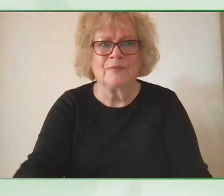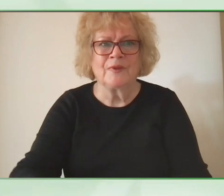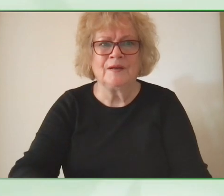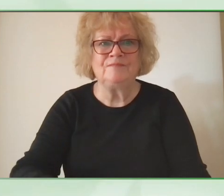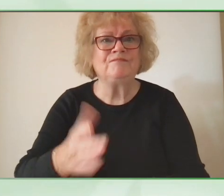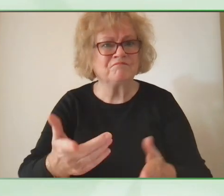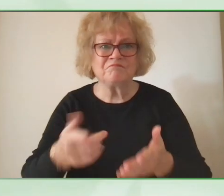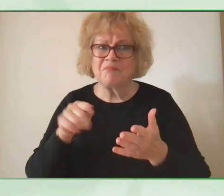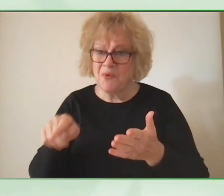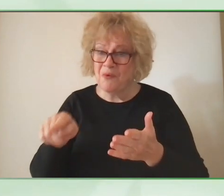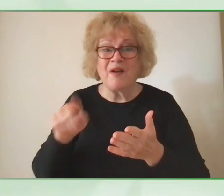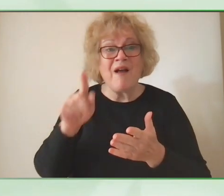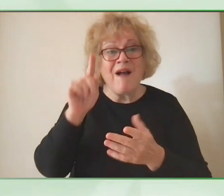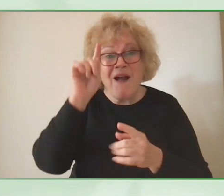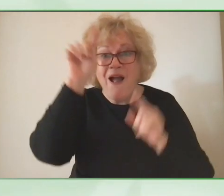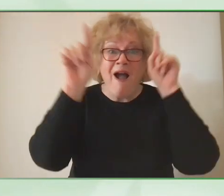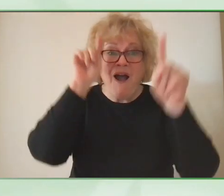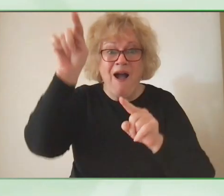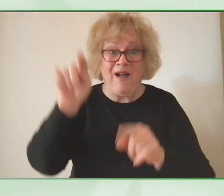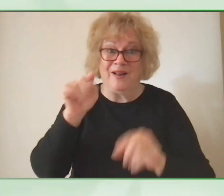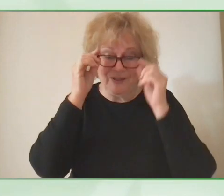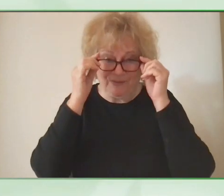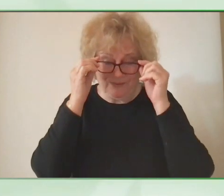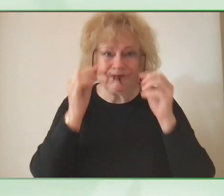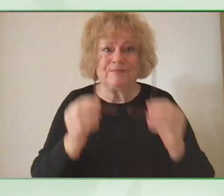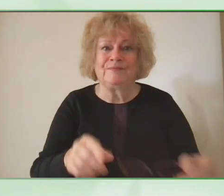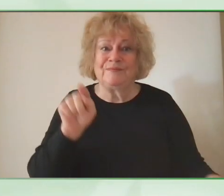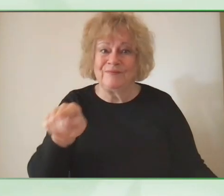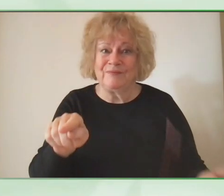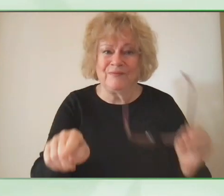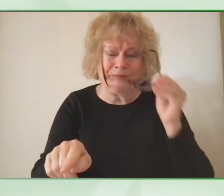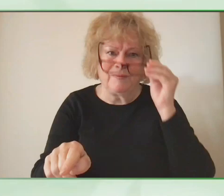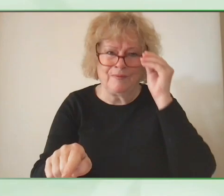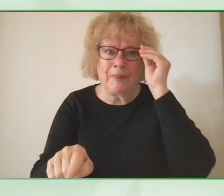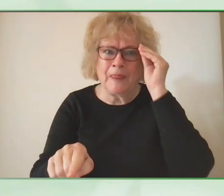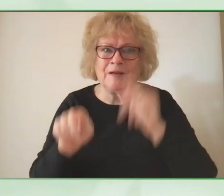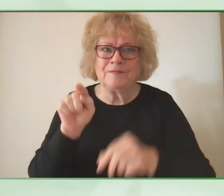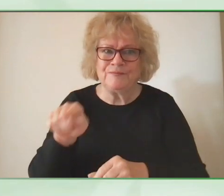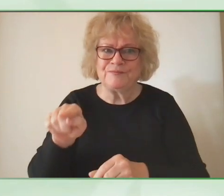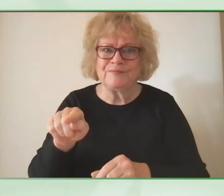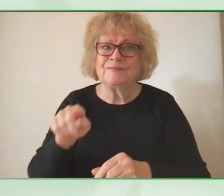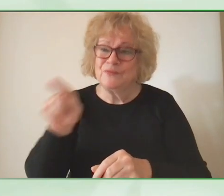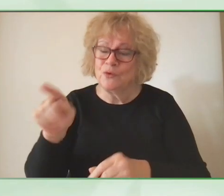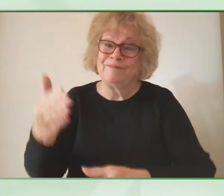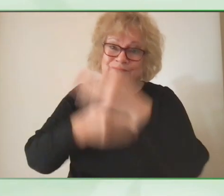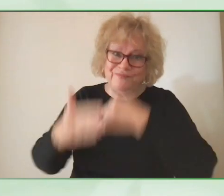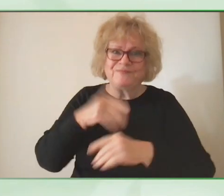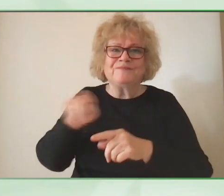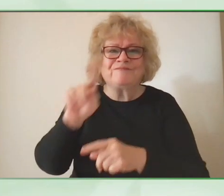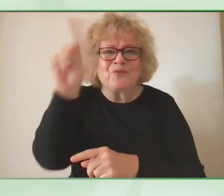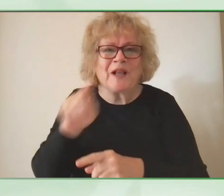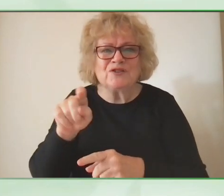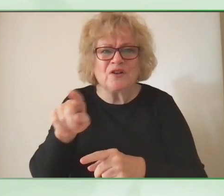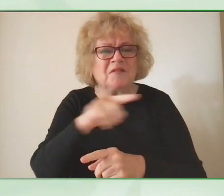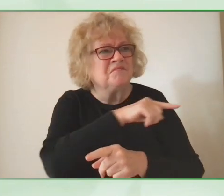can investors get back, really an opportunity to be disruptive, innovative, not only in the assistive technology